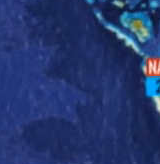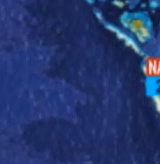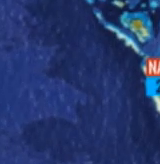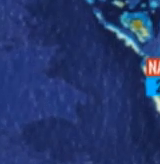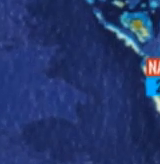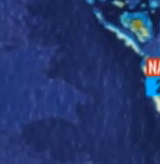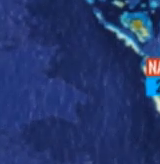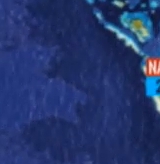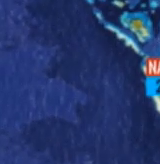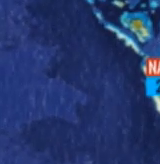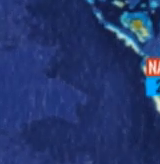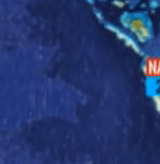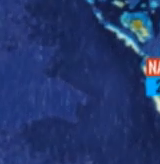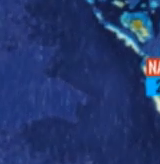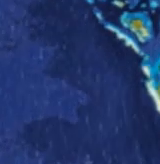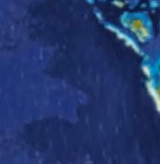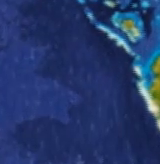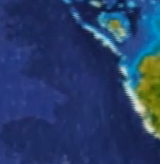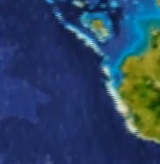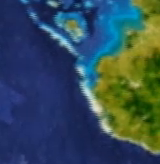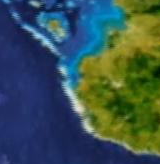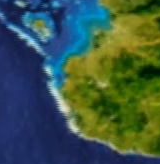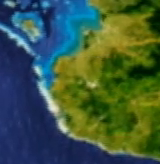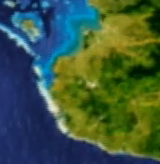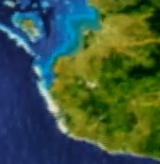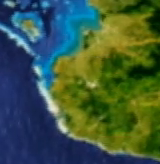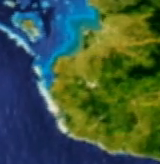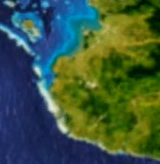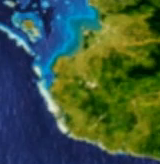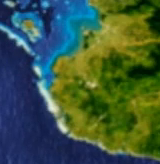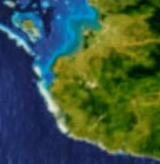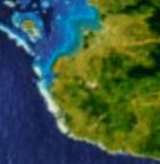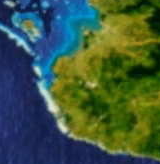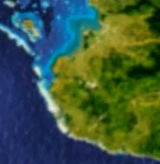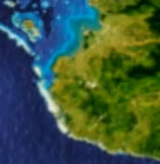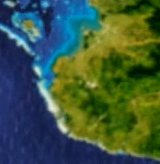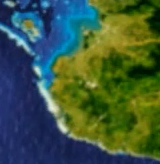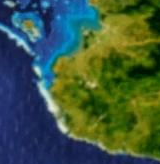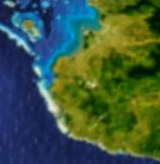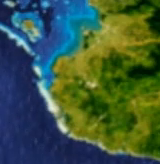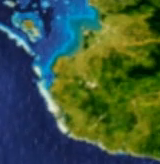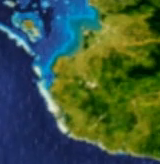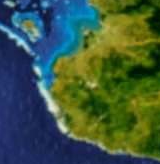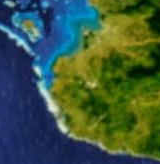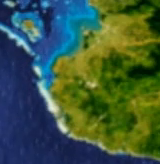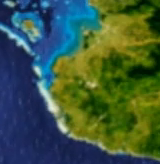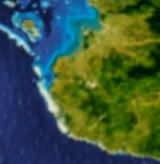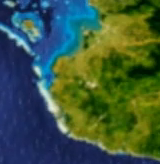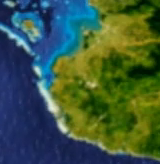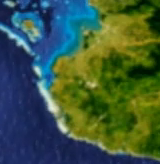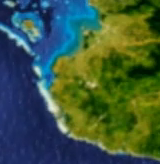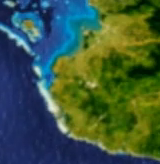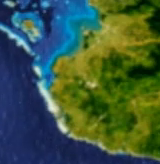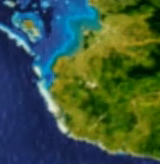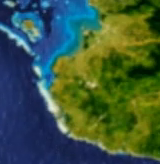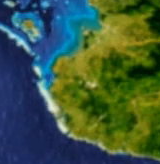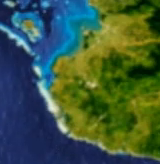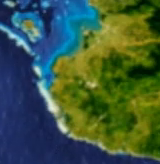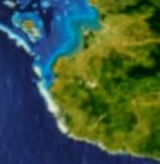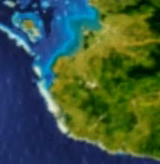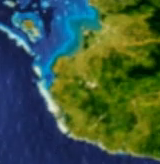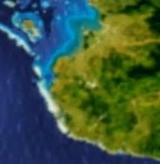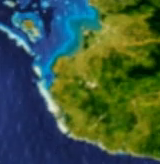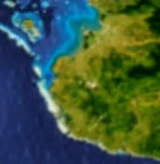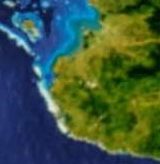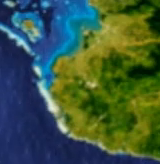cloudy with a thunderstorm this afternoon. Eastwards from Pacific Harbour to Suva, mostly sunny conditions in the morning, then